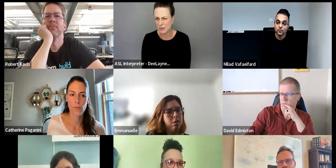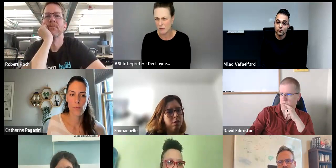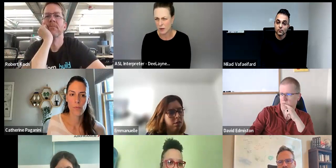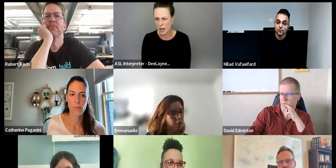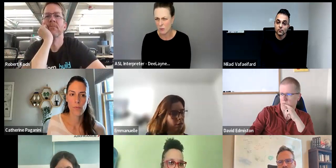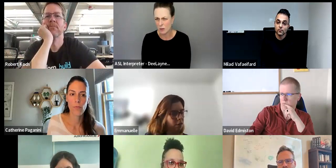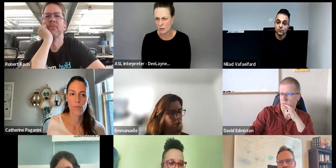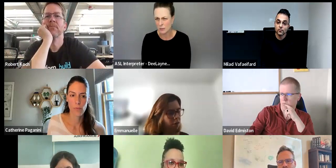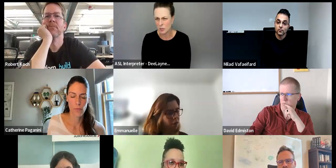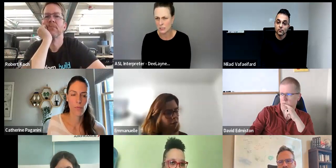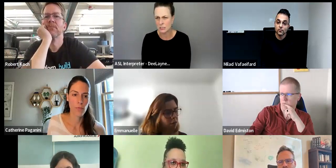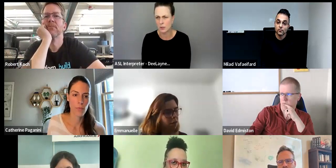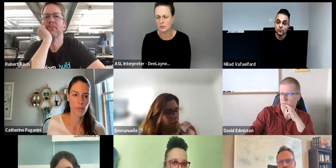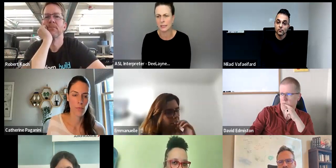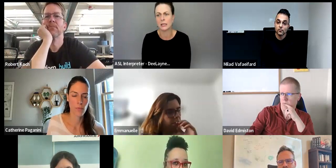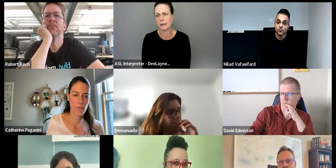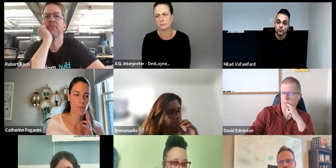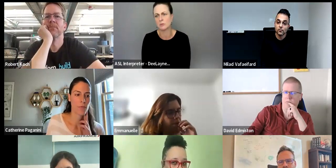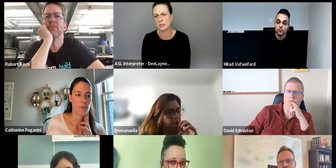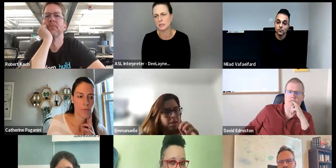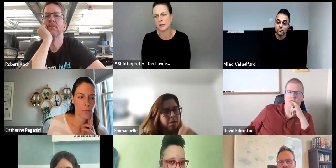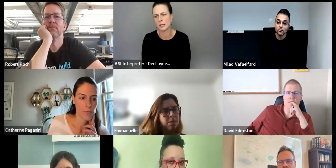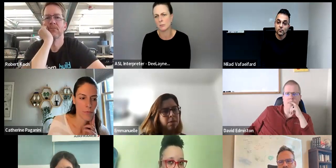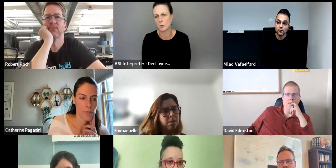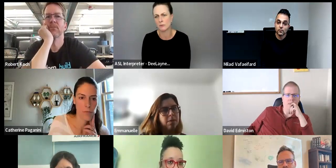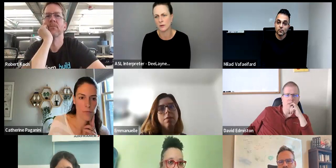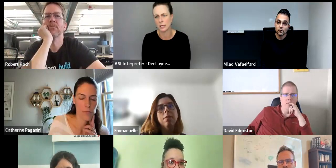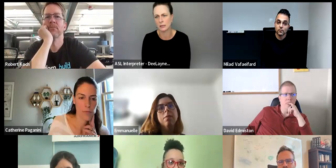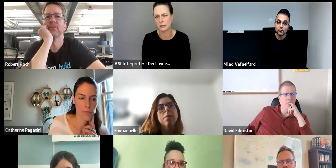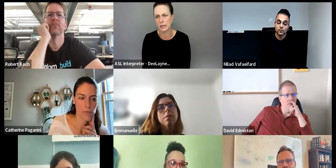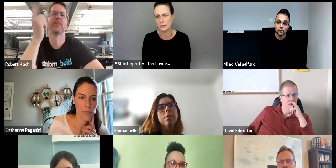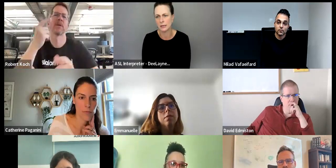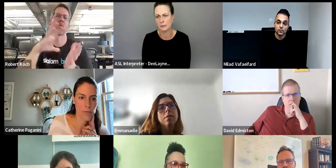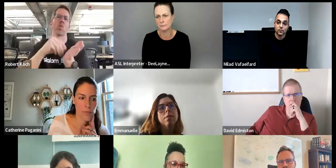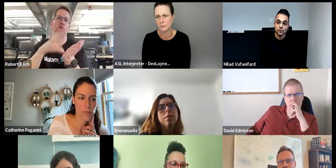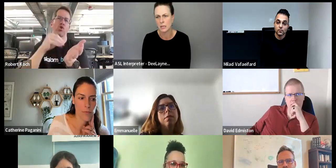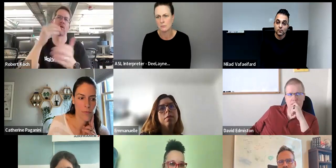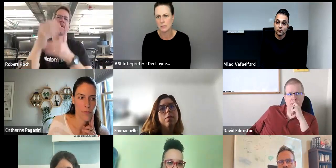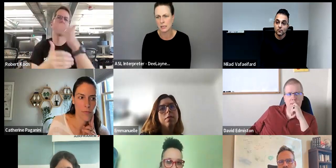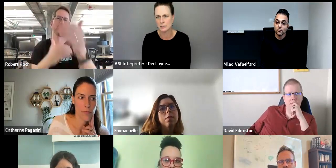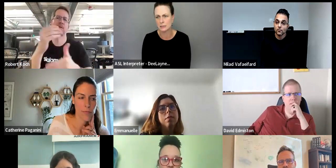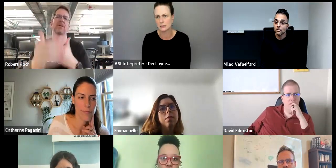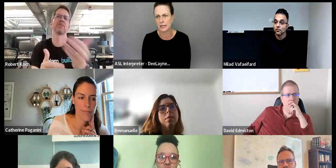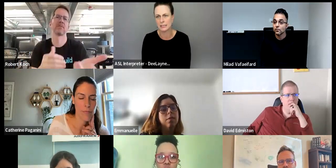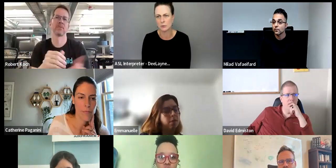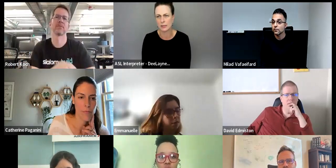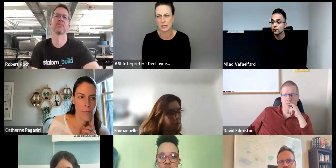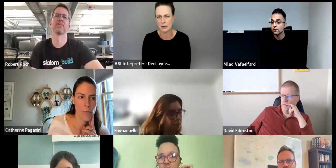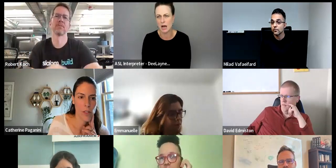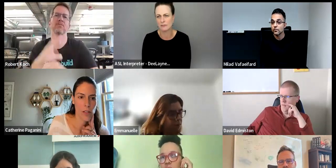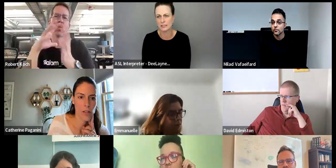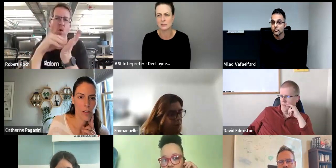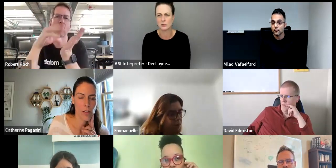that's it, I think, for now. I'm trying to see what else I can get. I'm trying to see if I can get more funding, and because I didn't